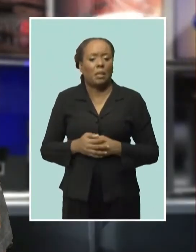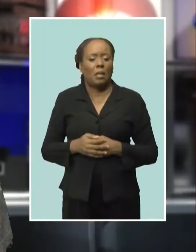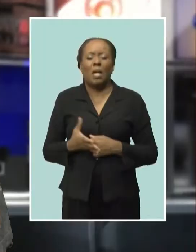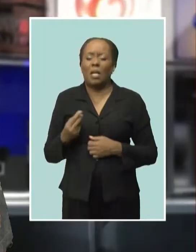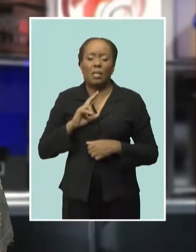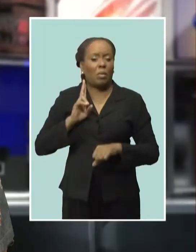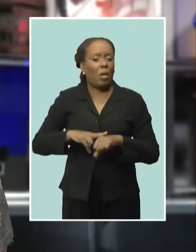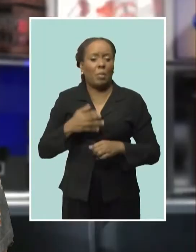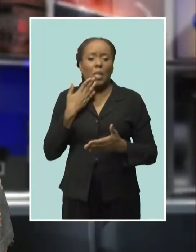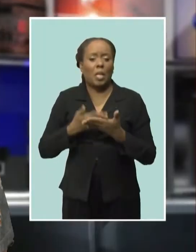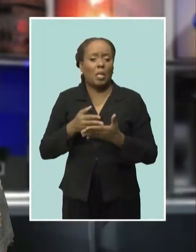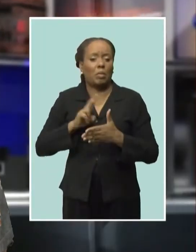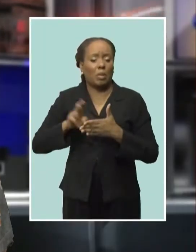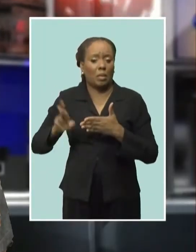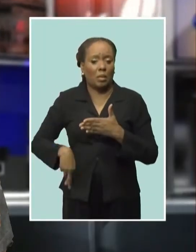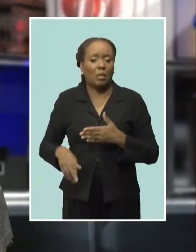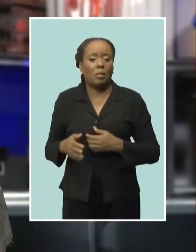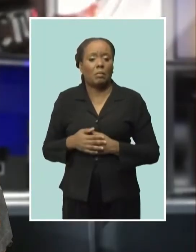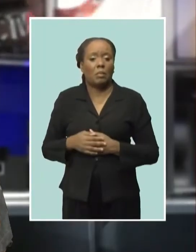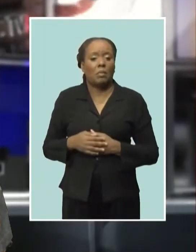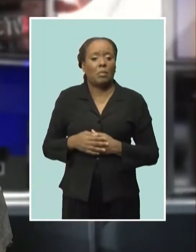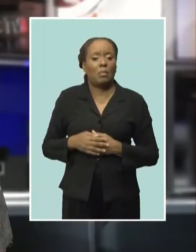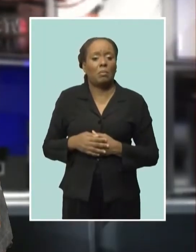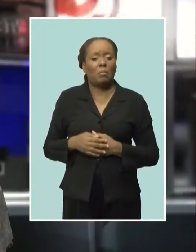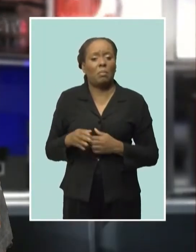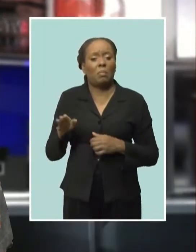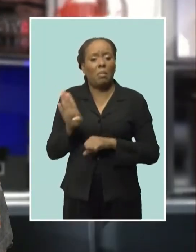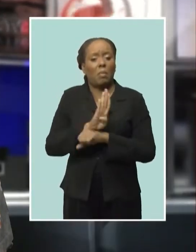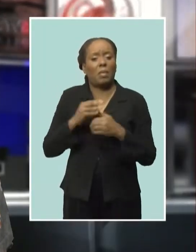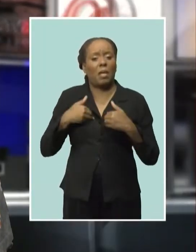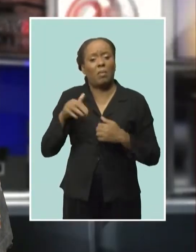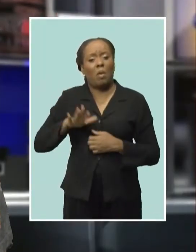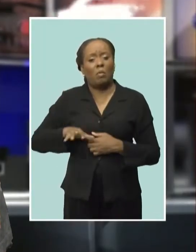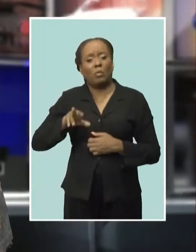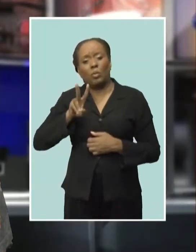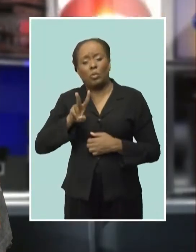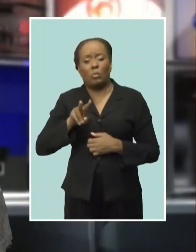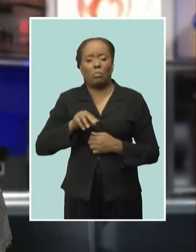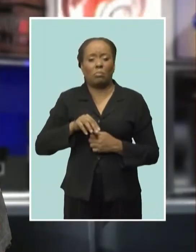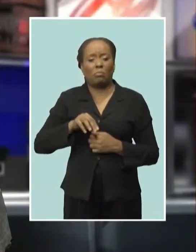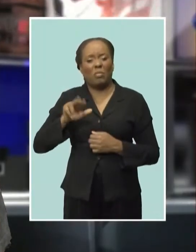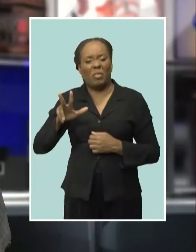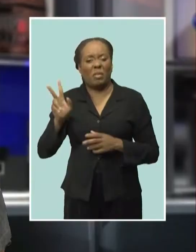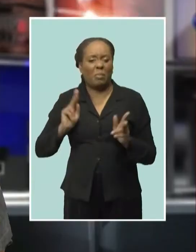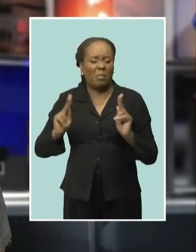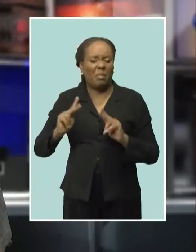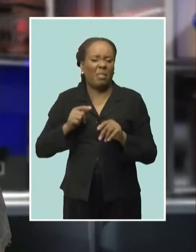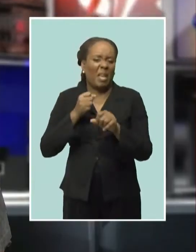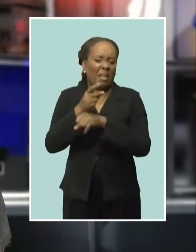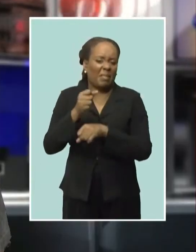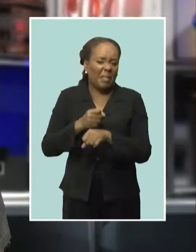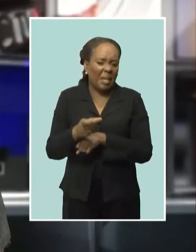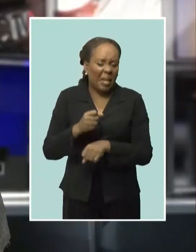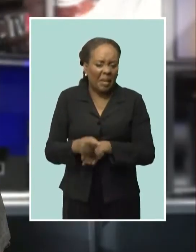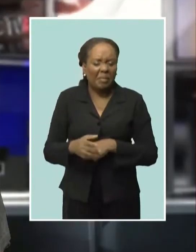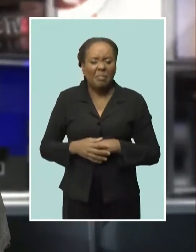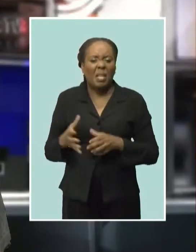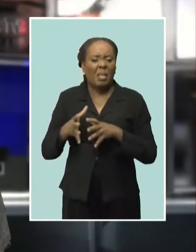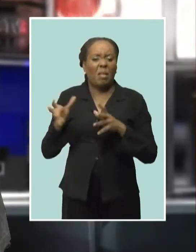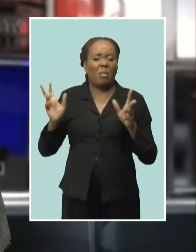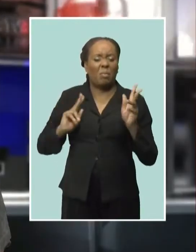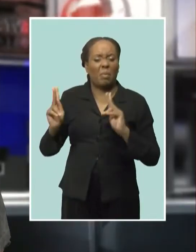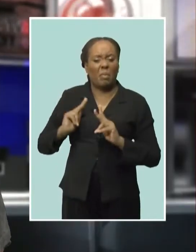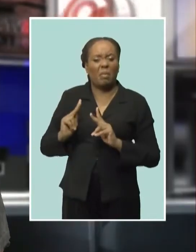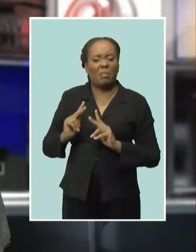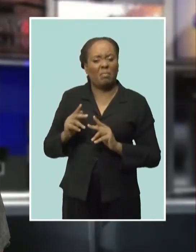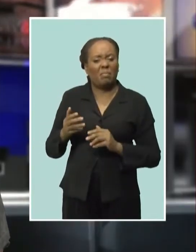usually good. Barbados records approximately 2 to 3 cases of tuberculosis annually, and although most cases are